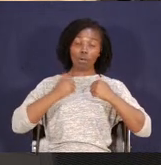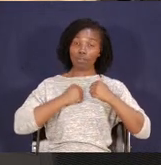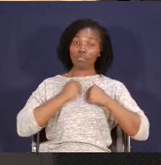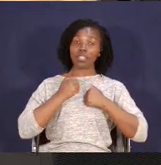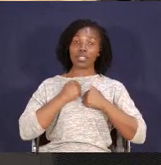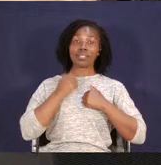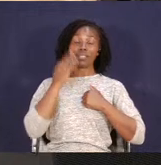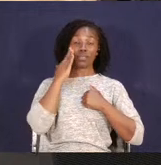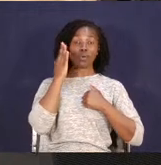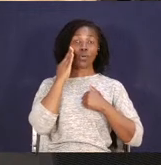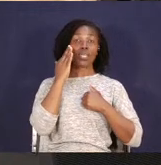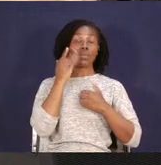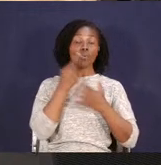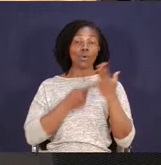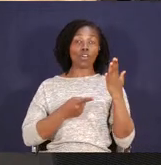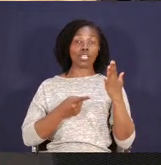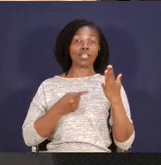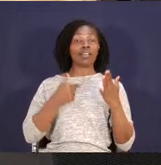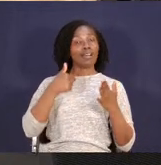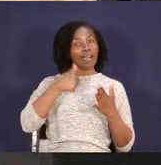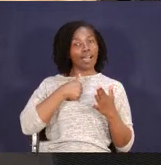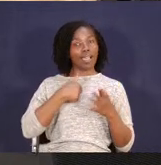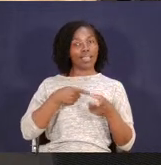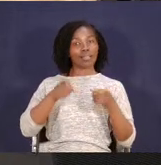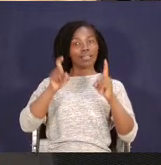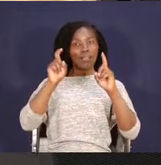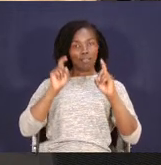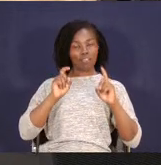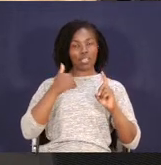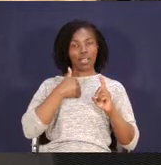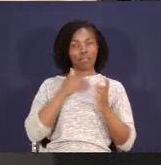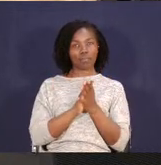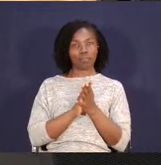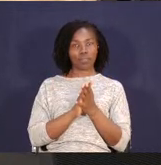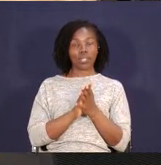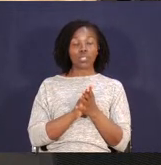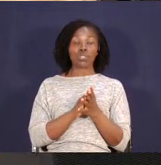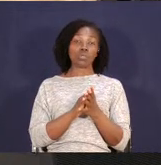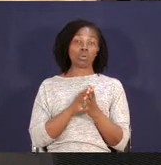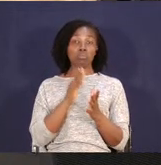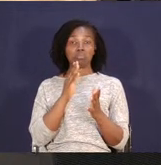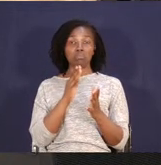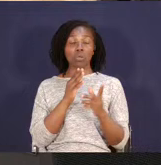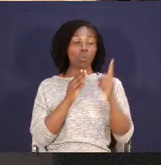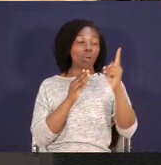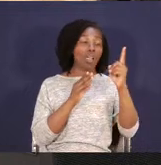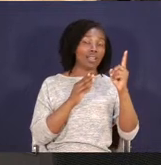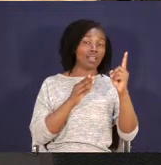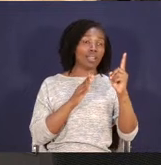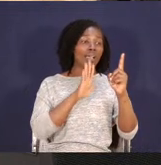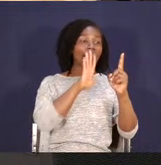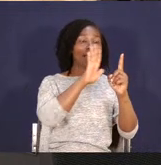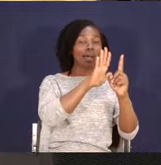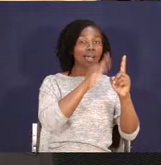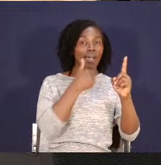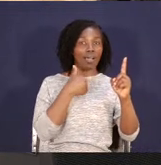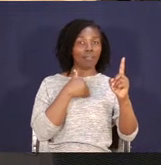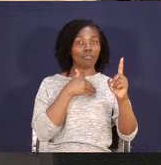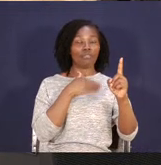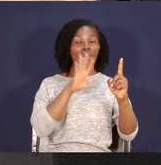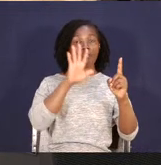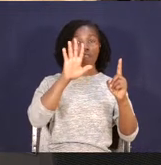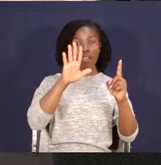in me. I am gifted. So one is given five, one is given two, one is given